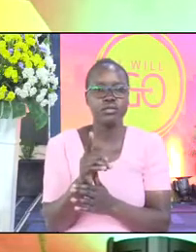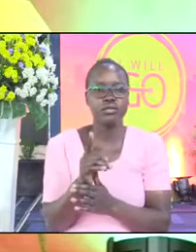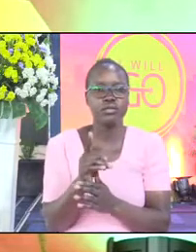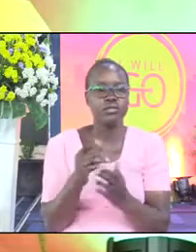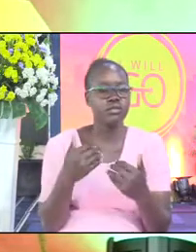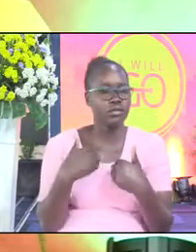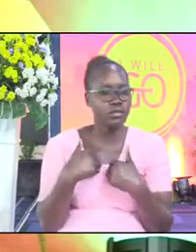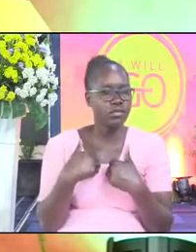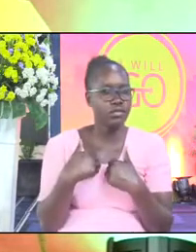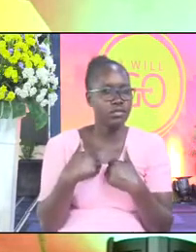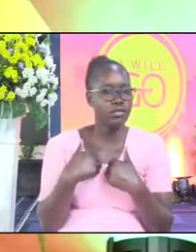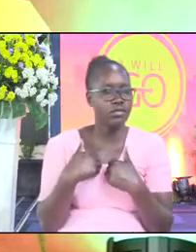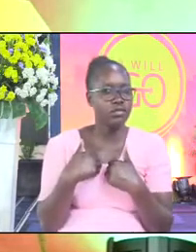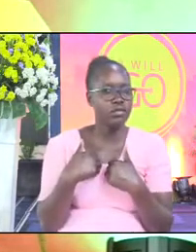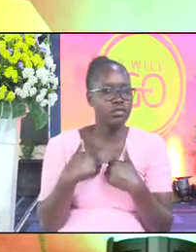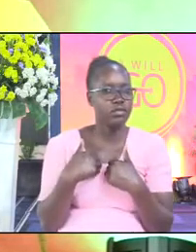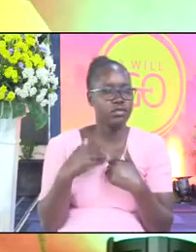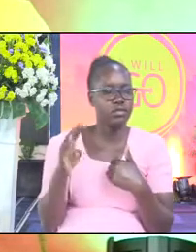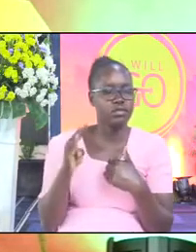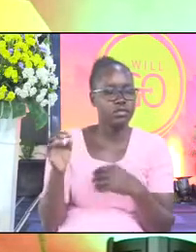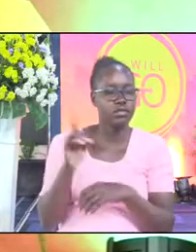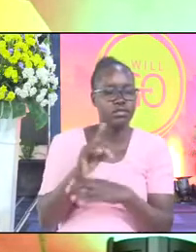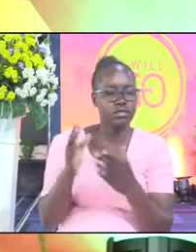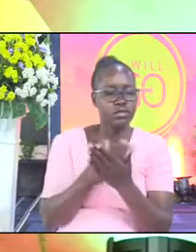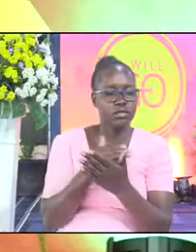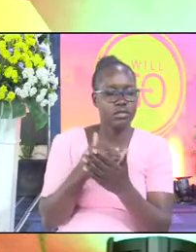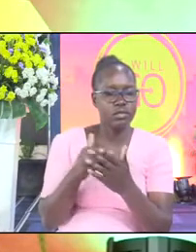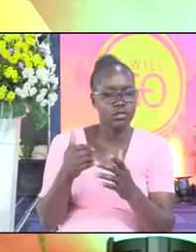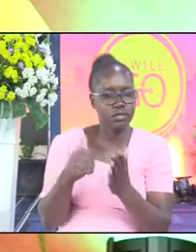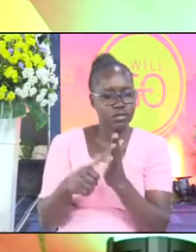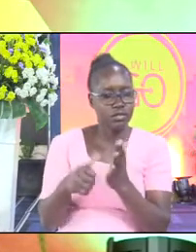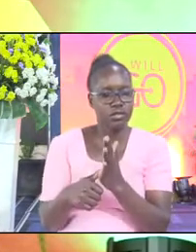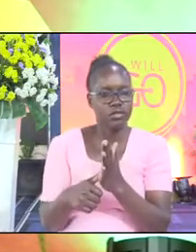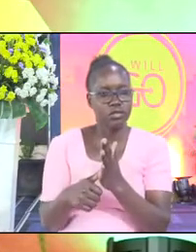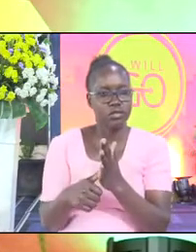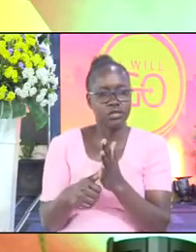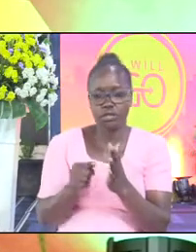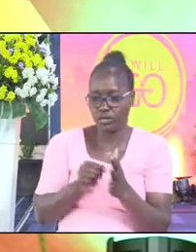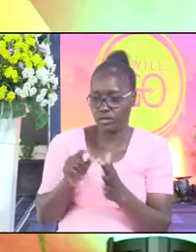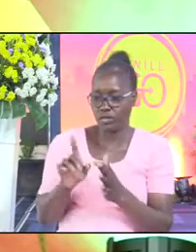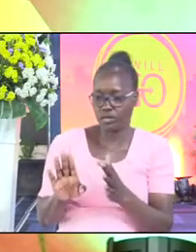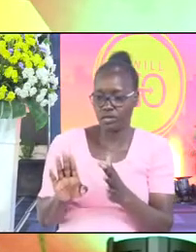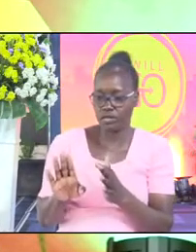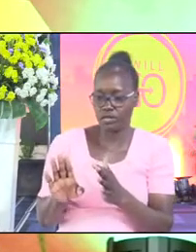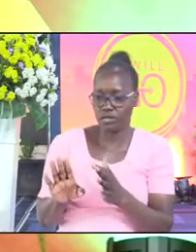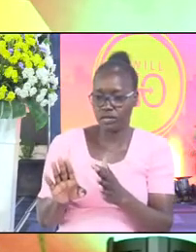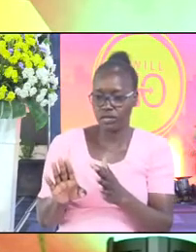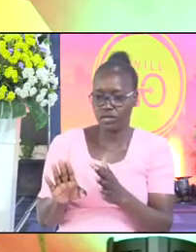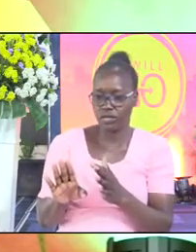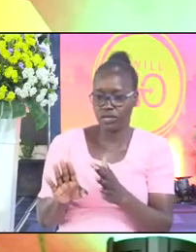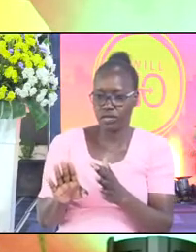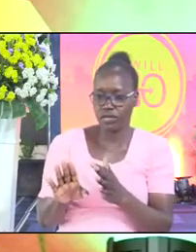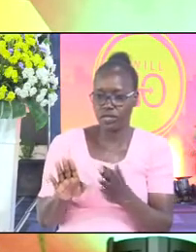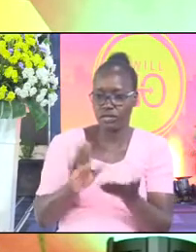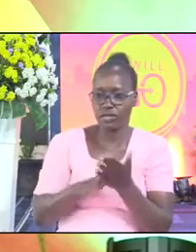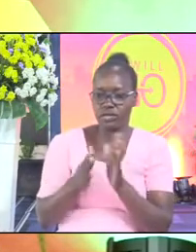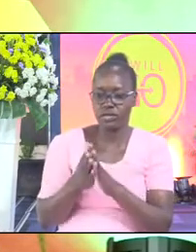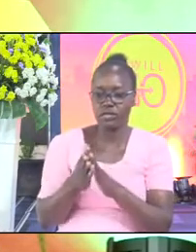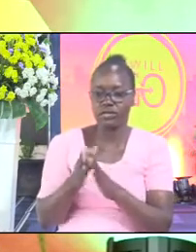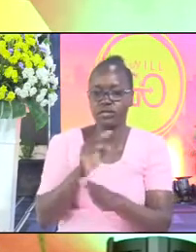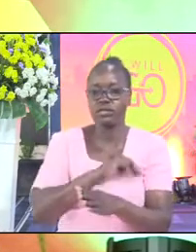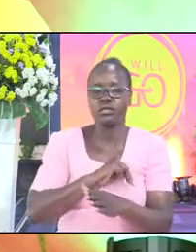had to deal daily with certain difficulties. For hers, when she became a